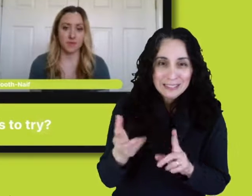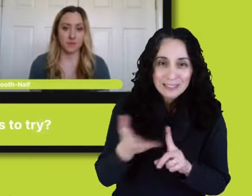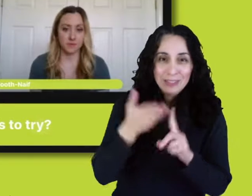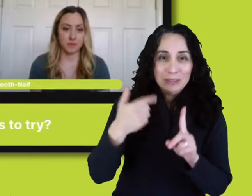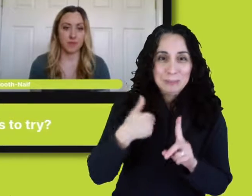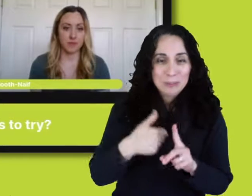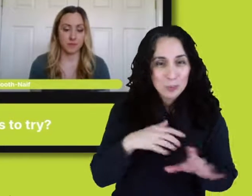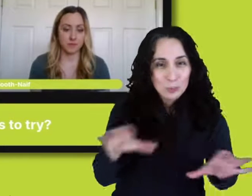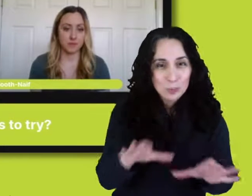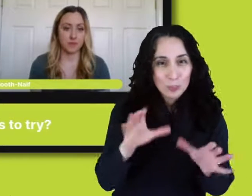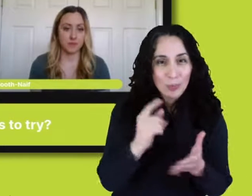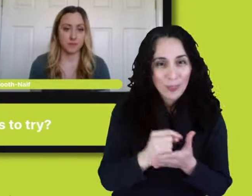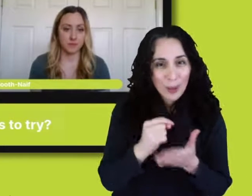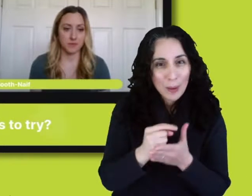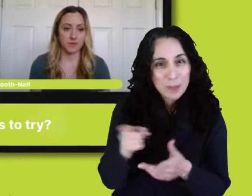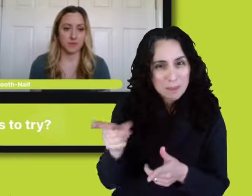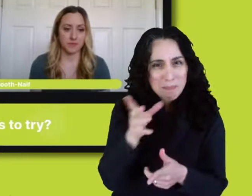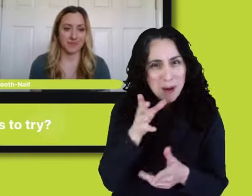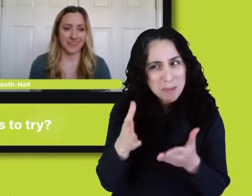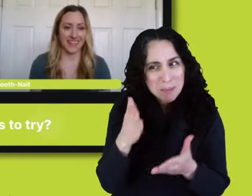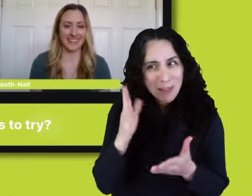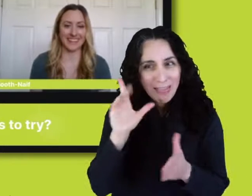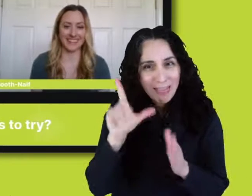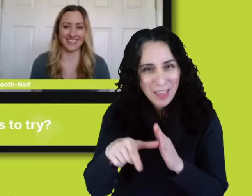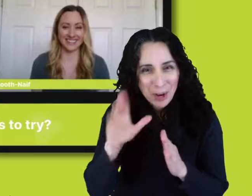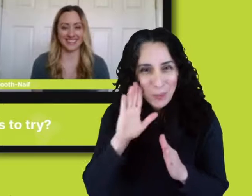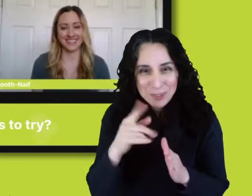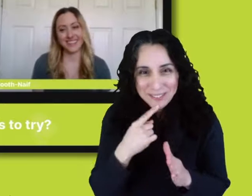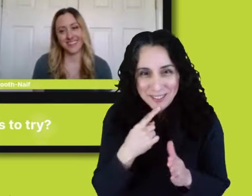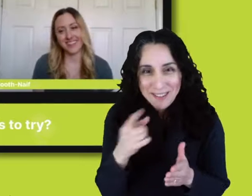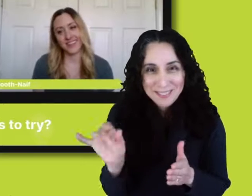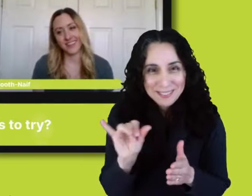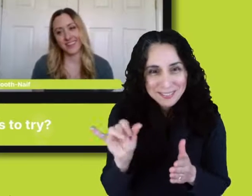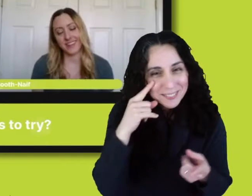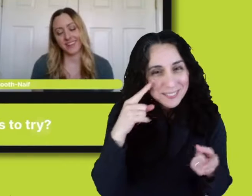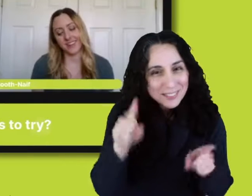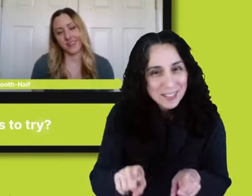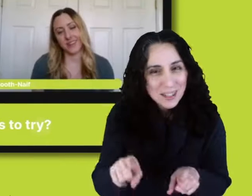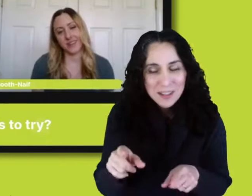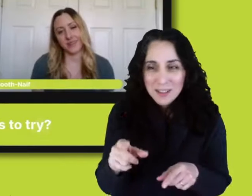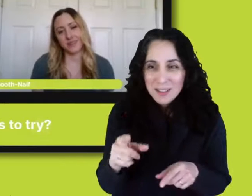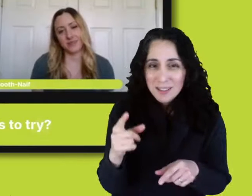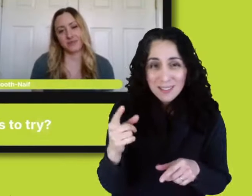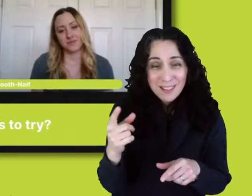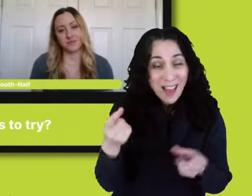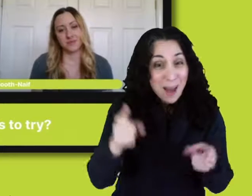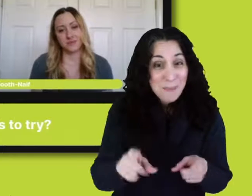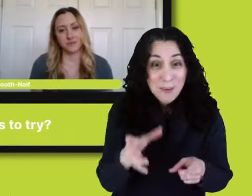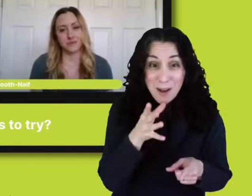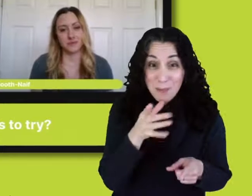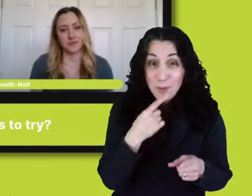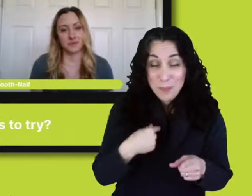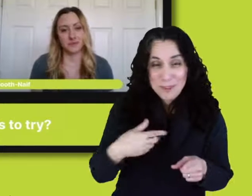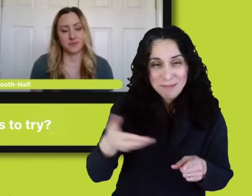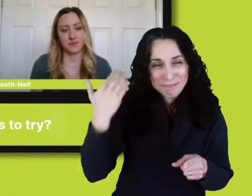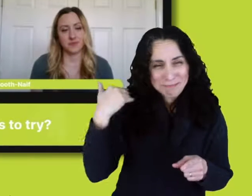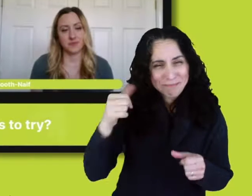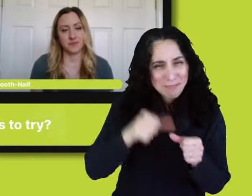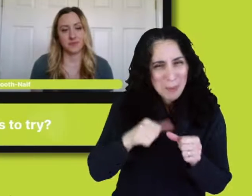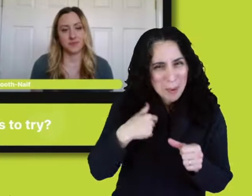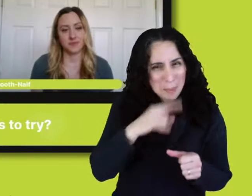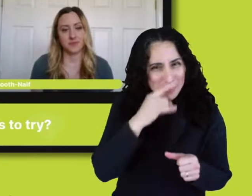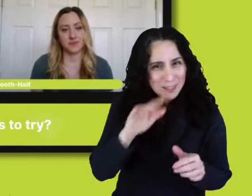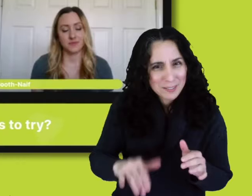therapy, and she will probably chime in at any point. Like, at some point, she told me, like, listen, now at this